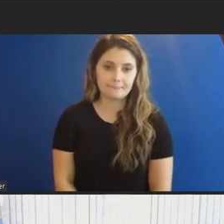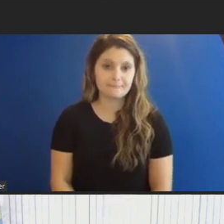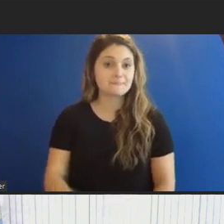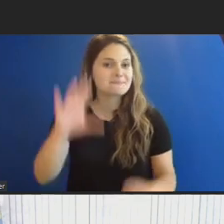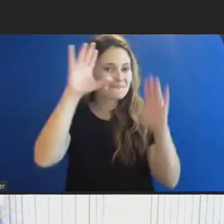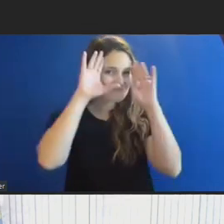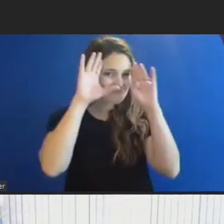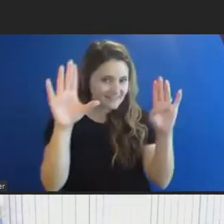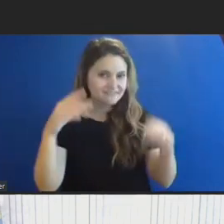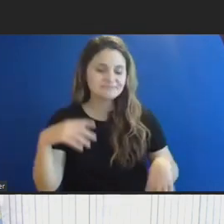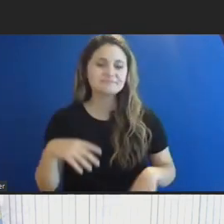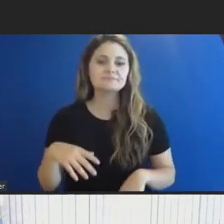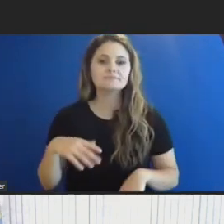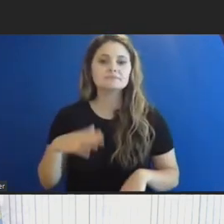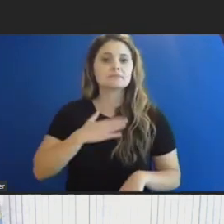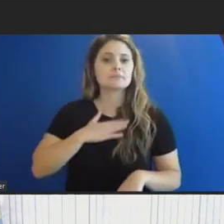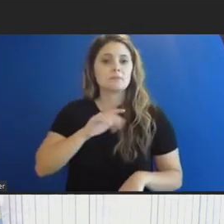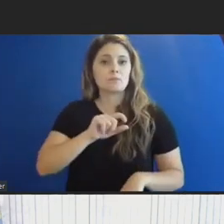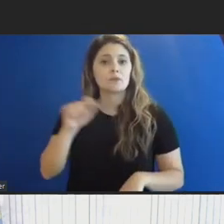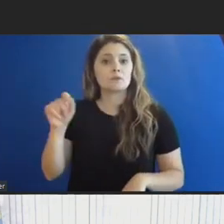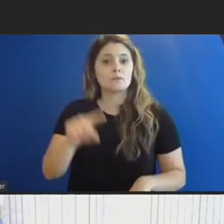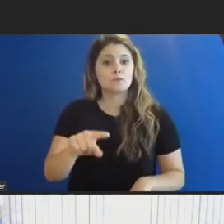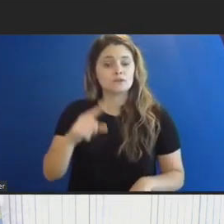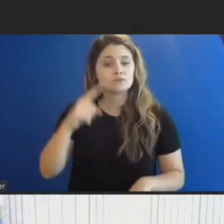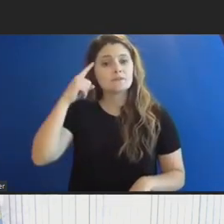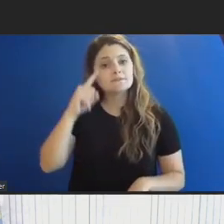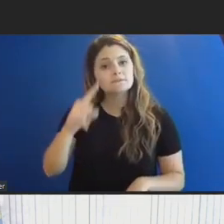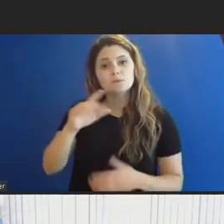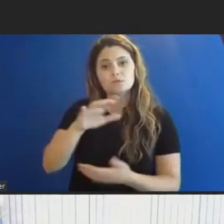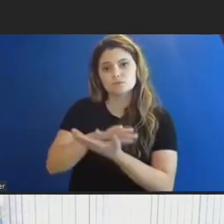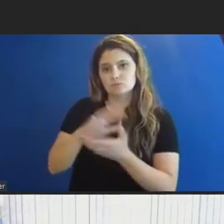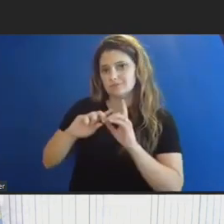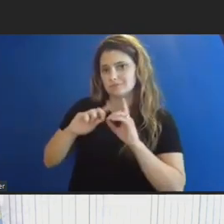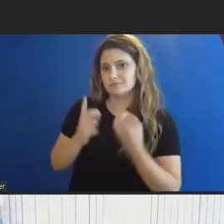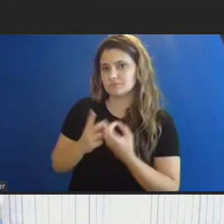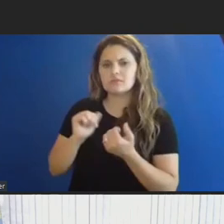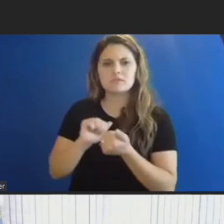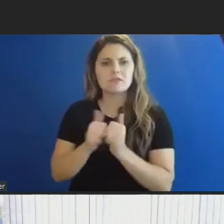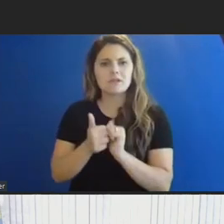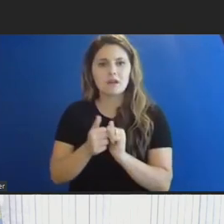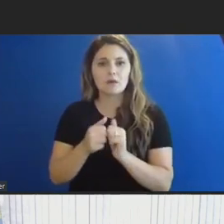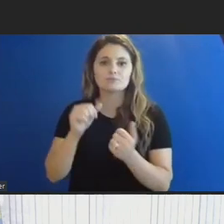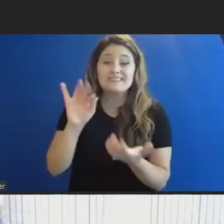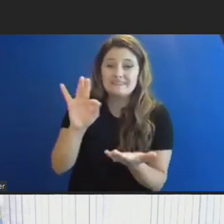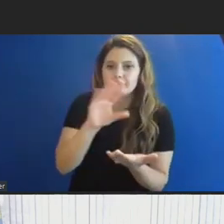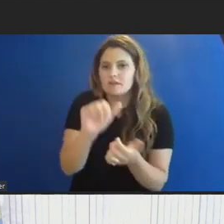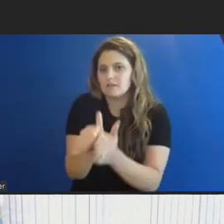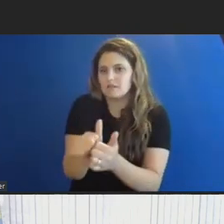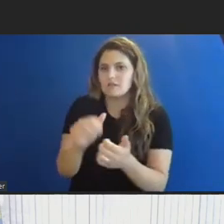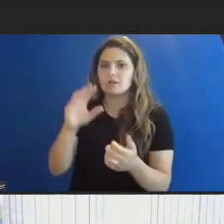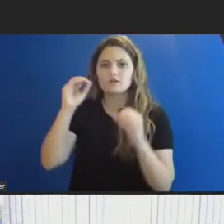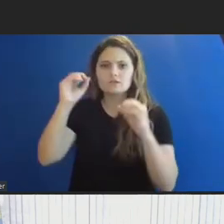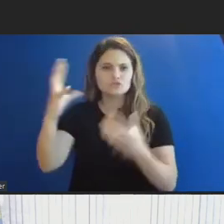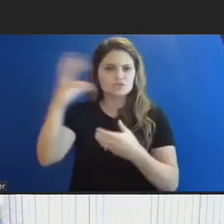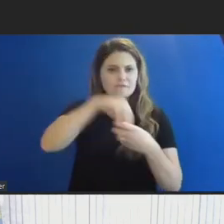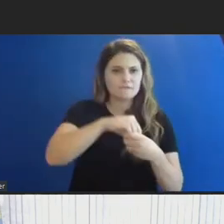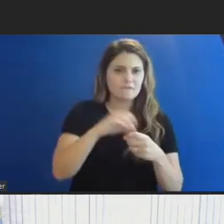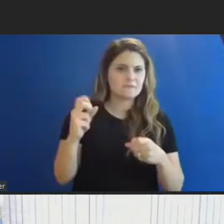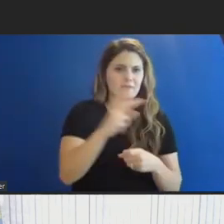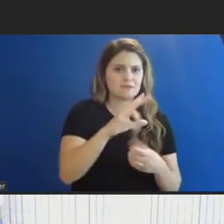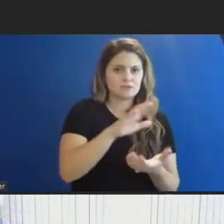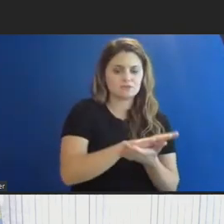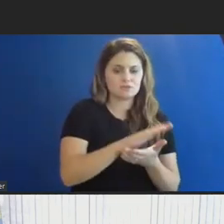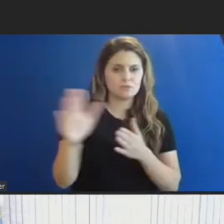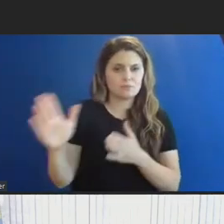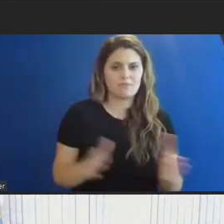Hi, my question is for the school districts, how teachers were involved in the back to school planning